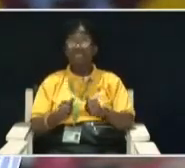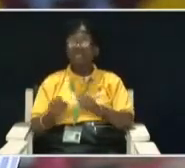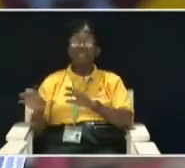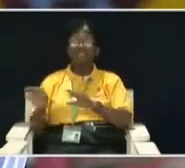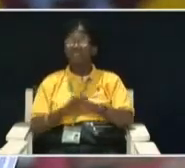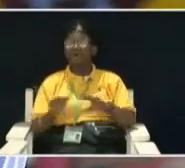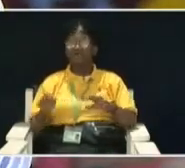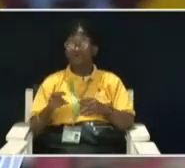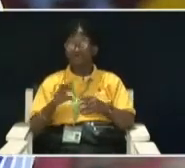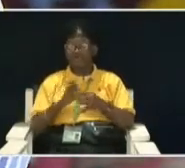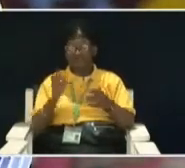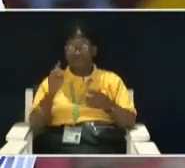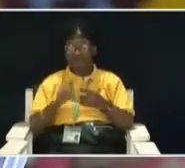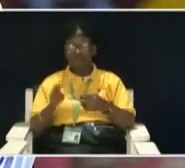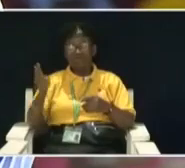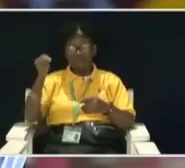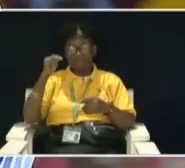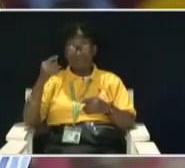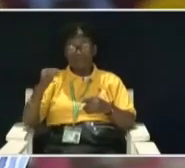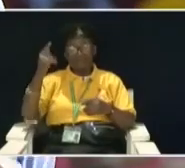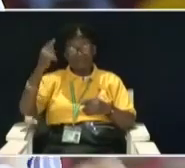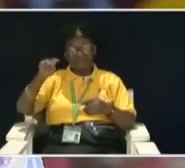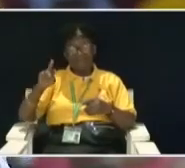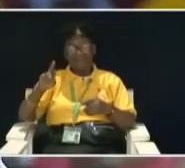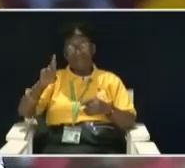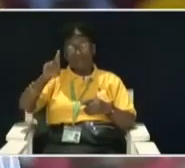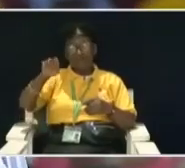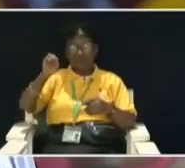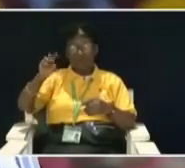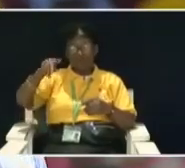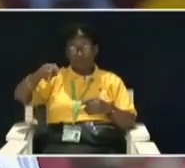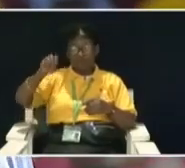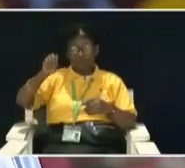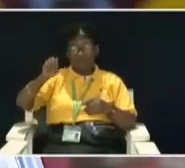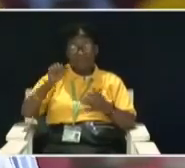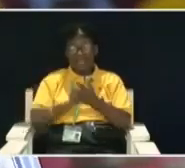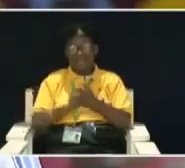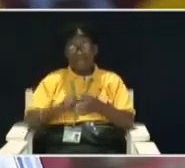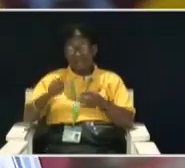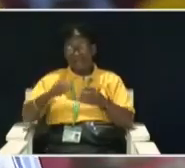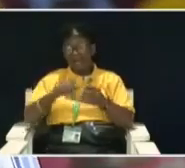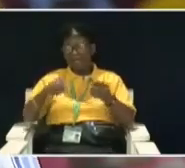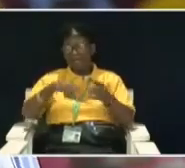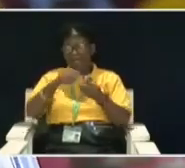them, was consumed by fire.